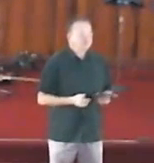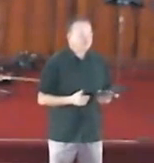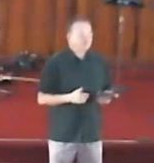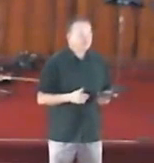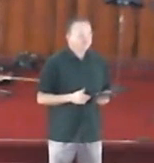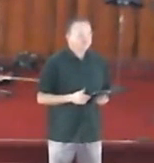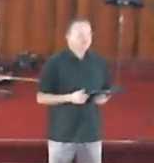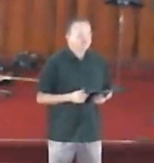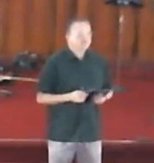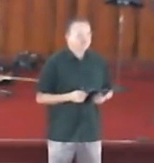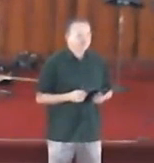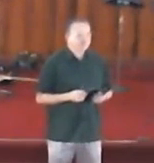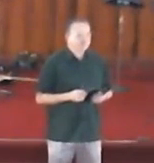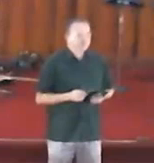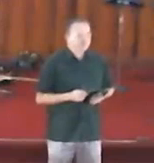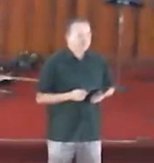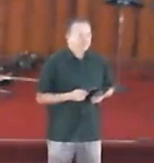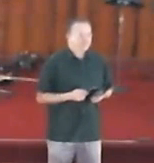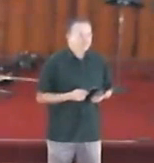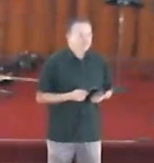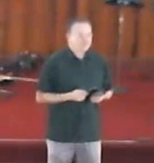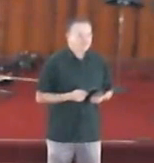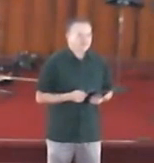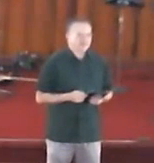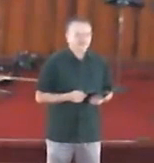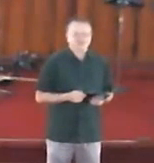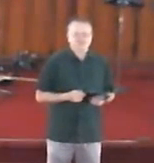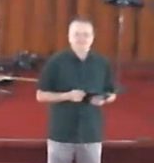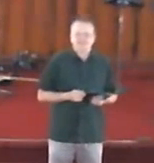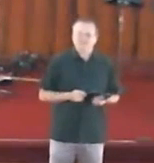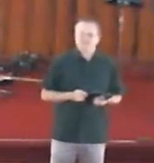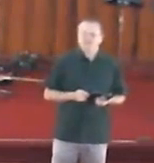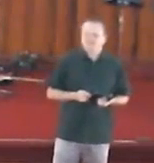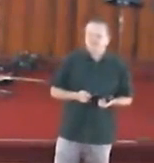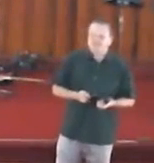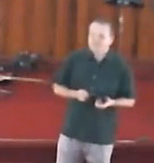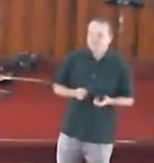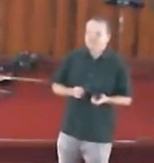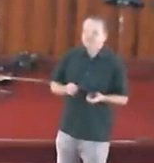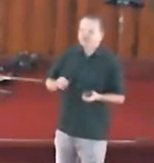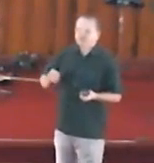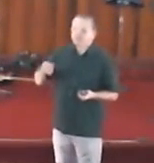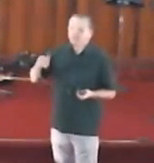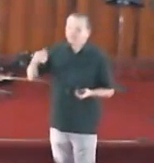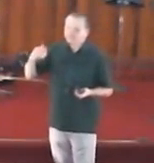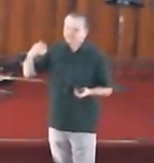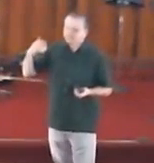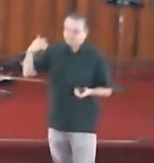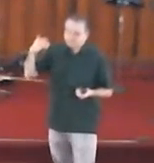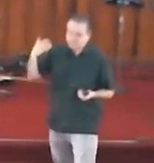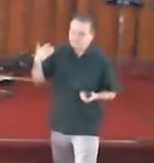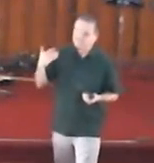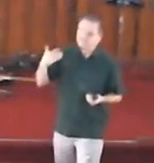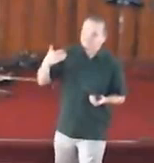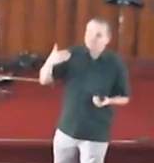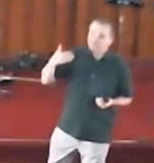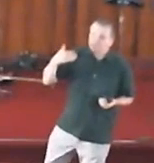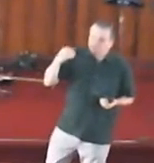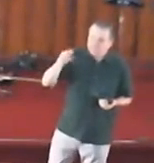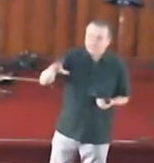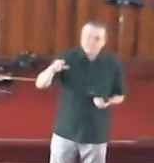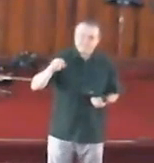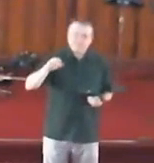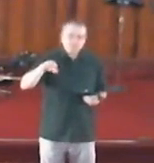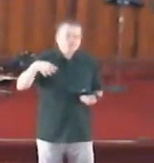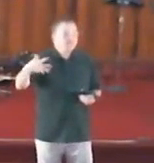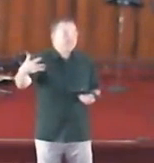And often when we speak about the Holy Spirit, people, they don't understand. Y es importante